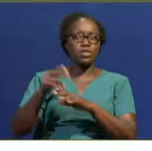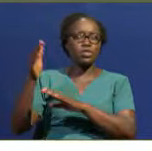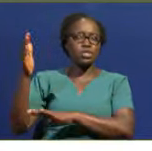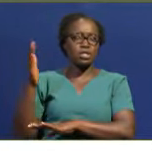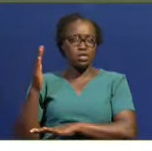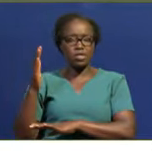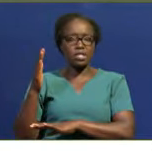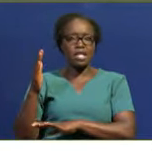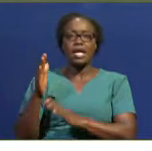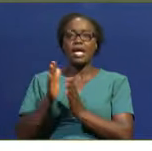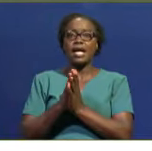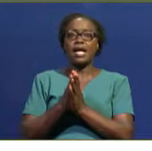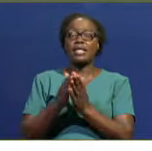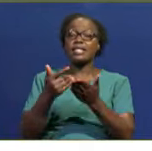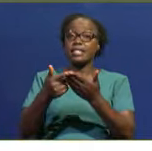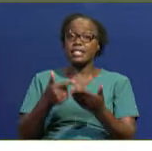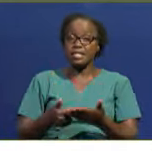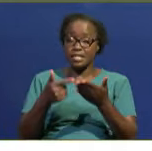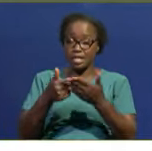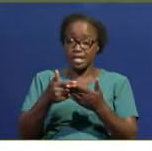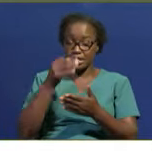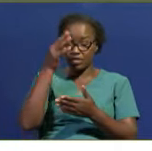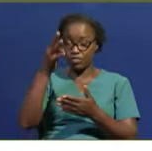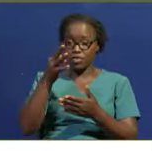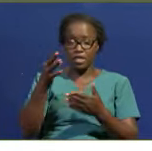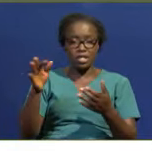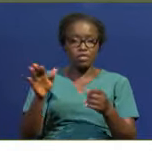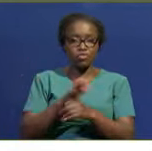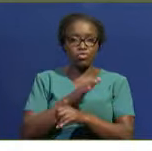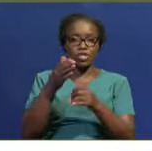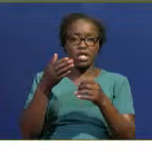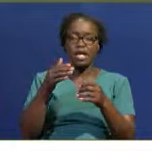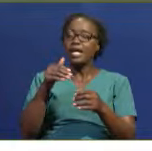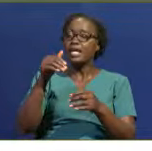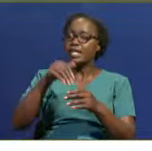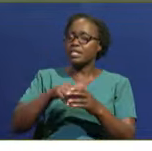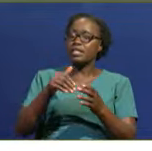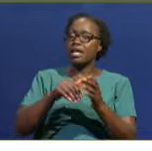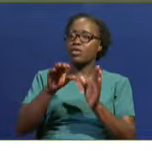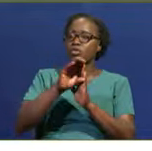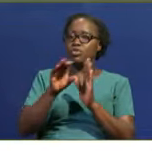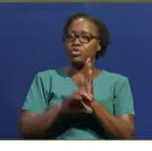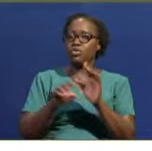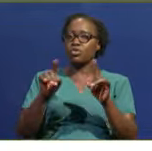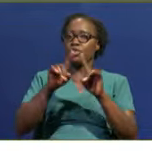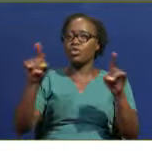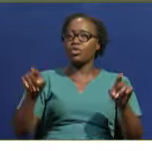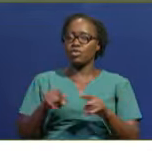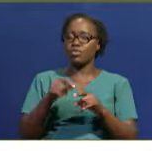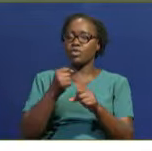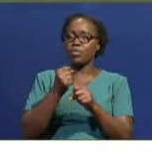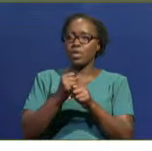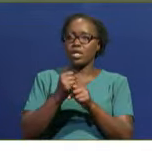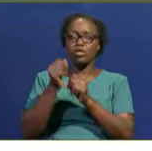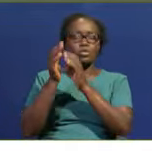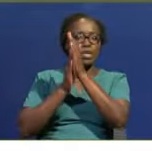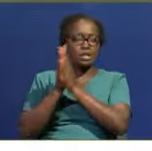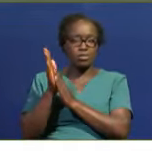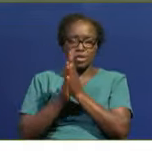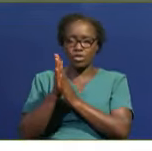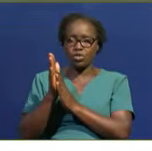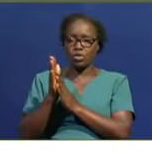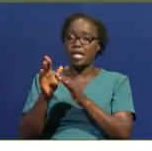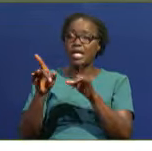chart a path to the future that is fully aligned with our constitutional framework as well as aspirations